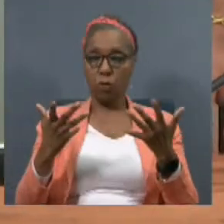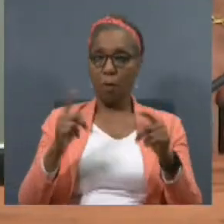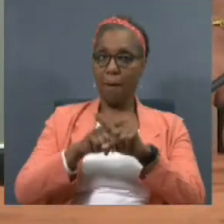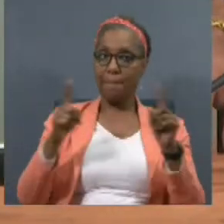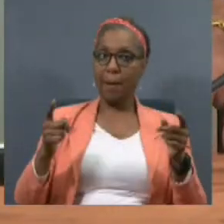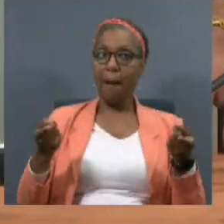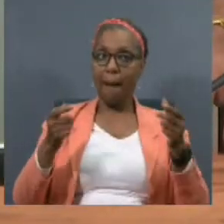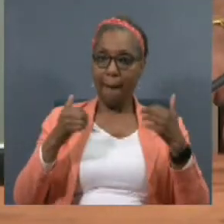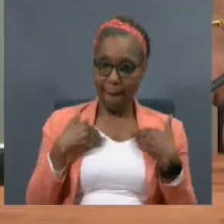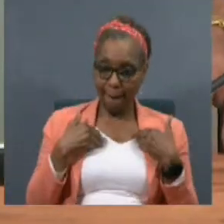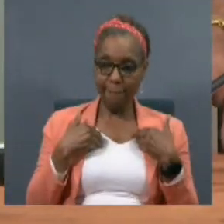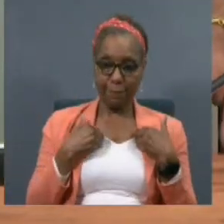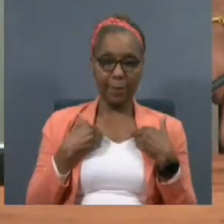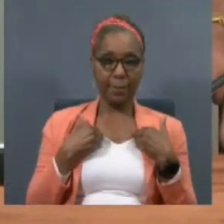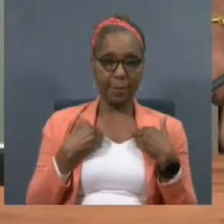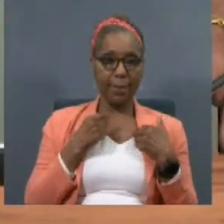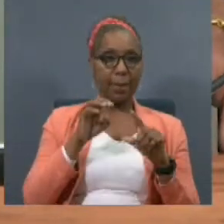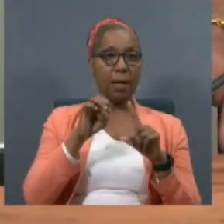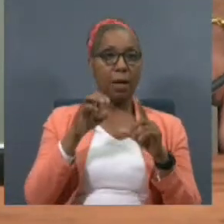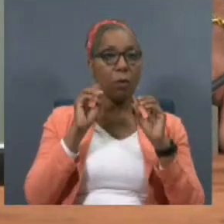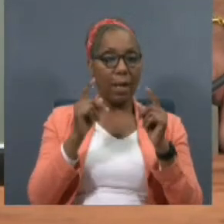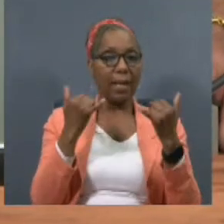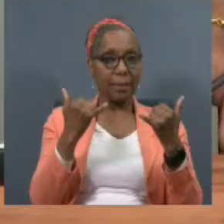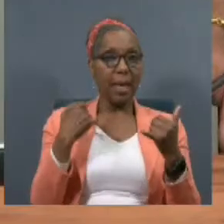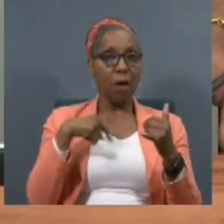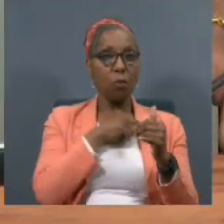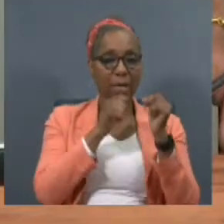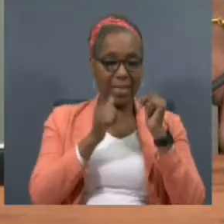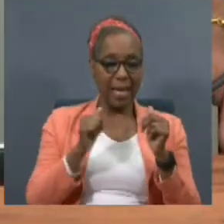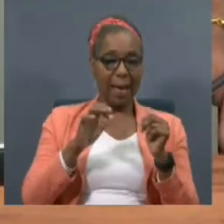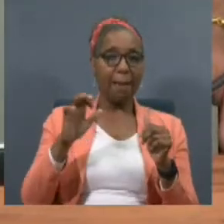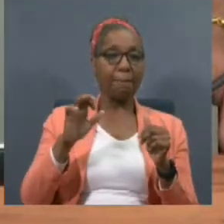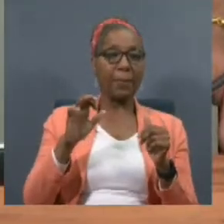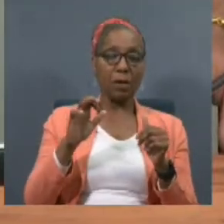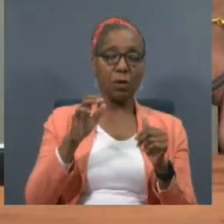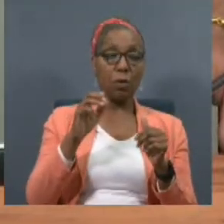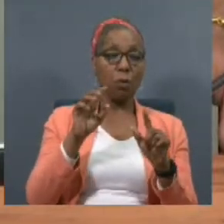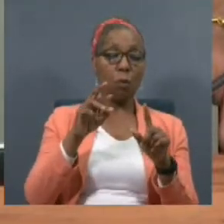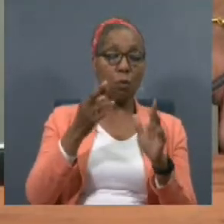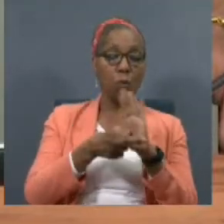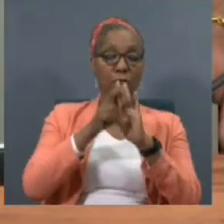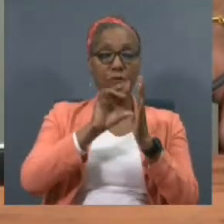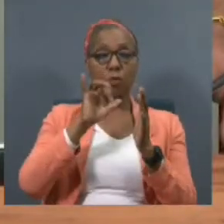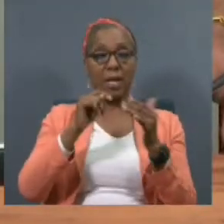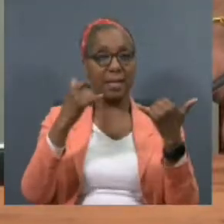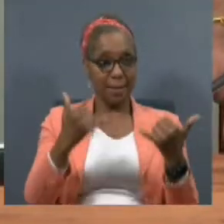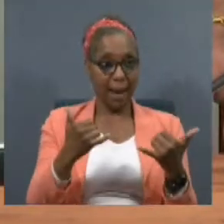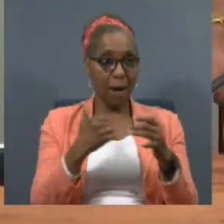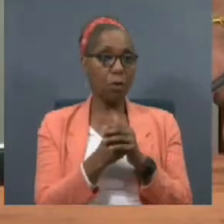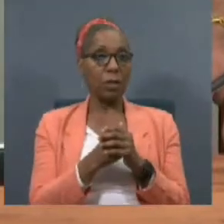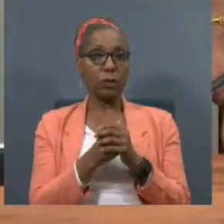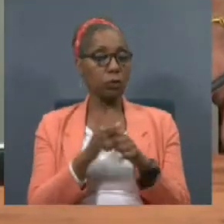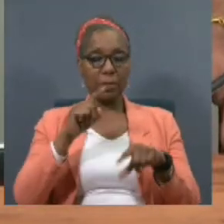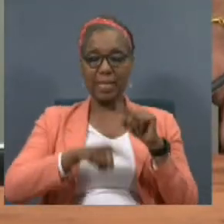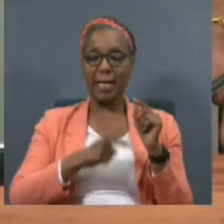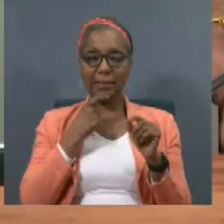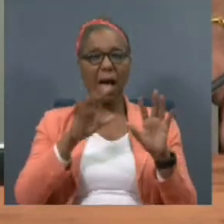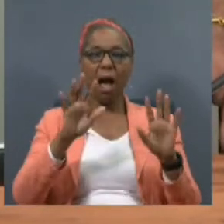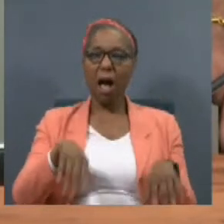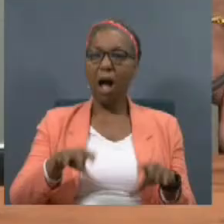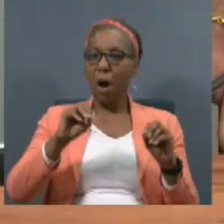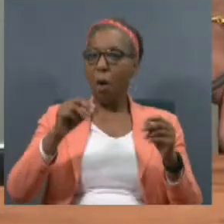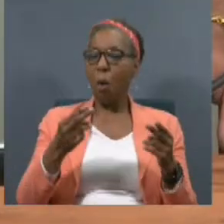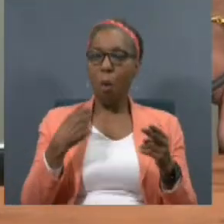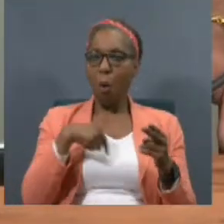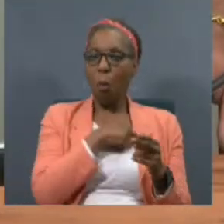done, what I'm saying is, you can go back and review that now. So you can't go back and say, well,